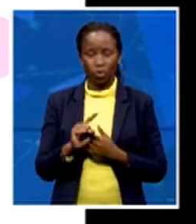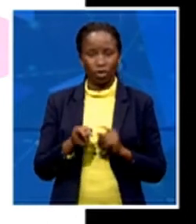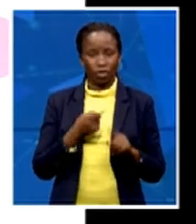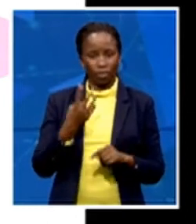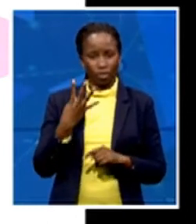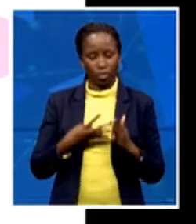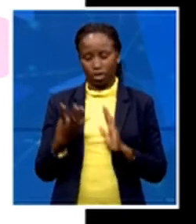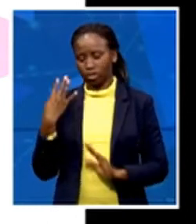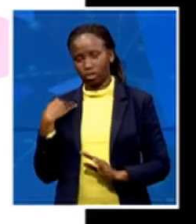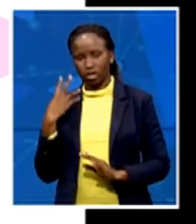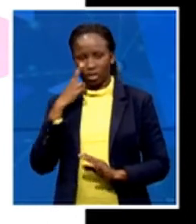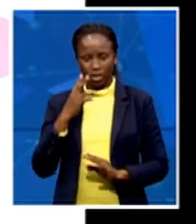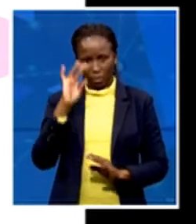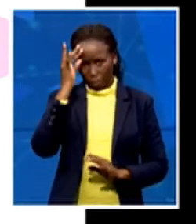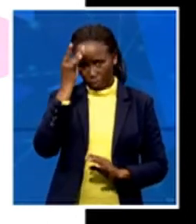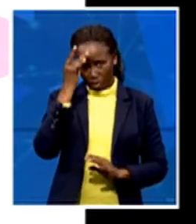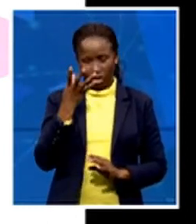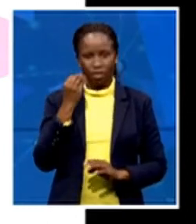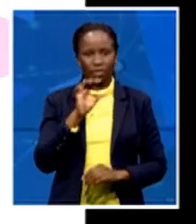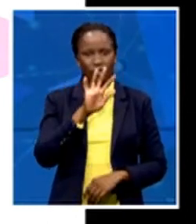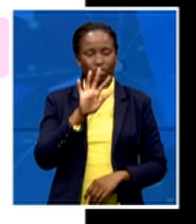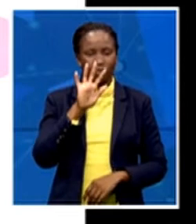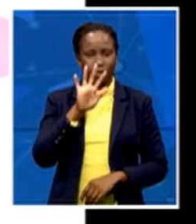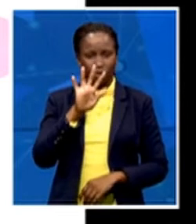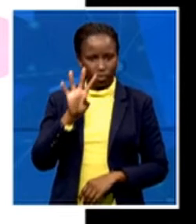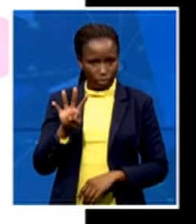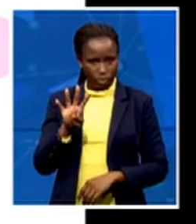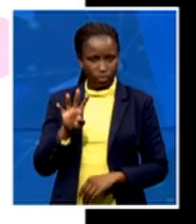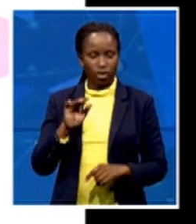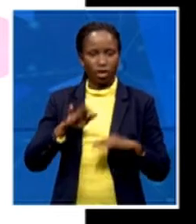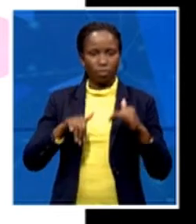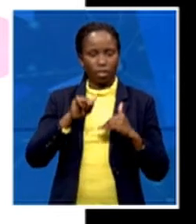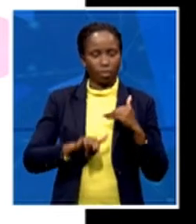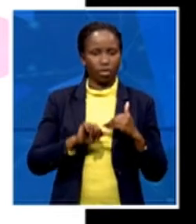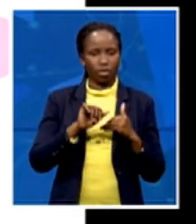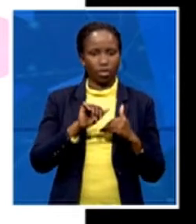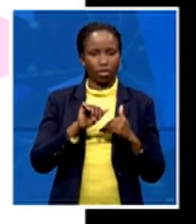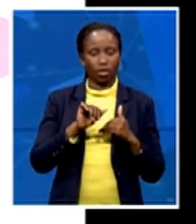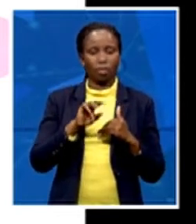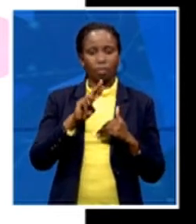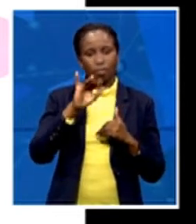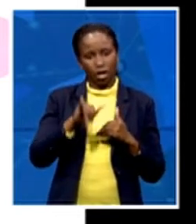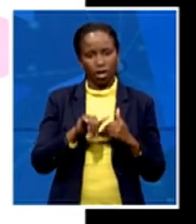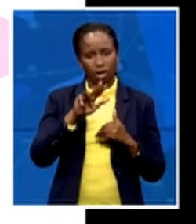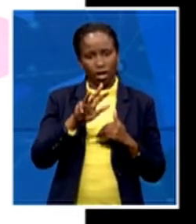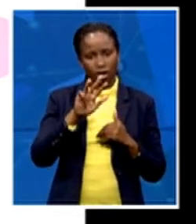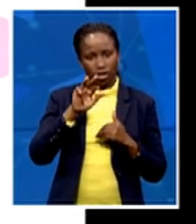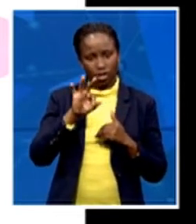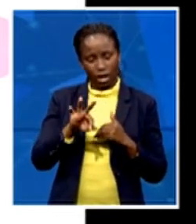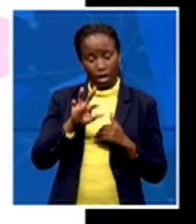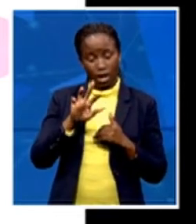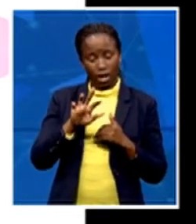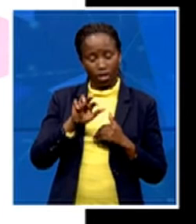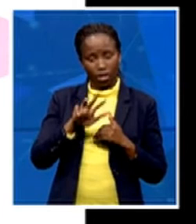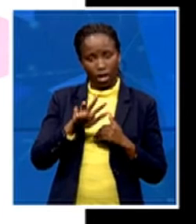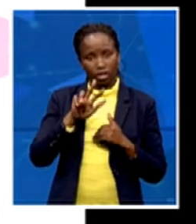cases, April, 44, May, 98, because we started to see the increase, and also June, 29. It's